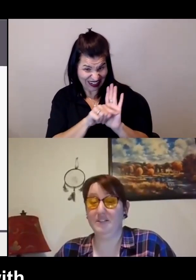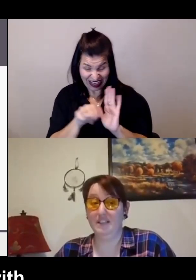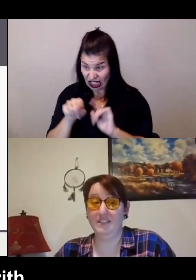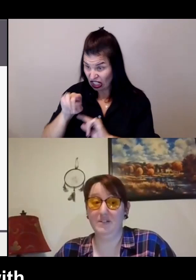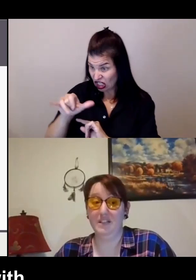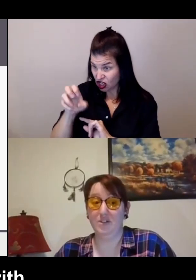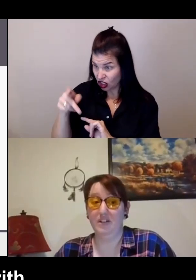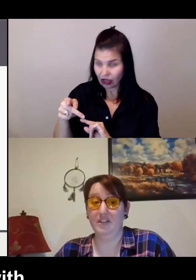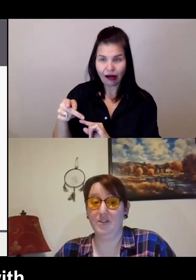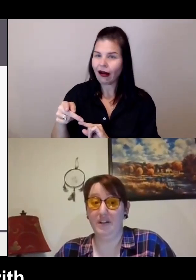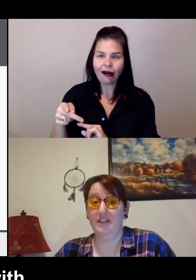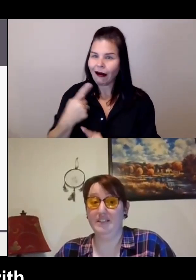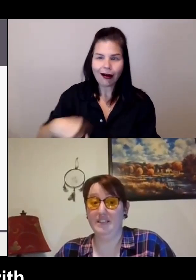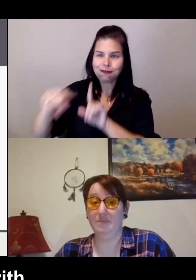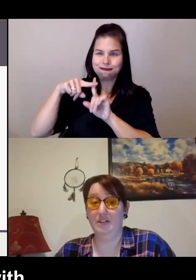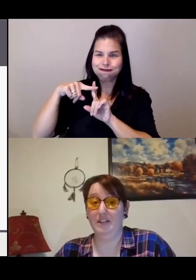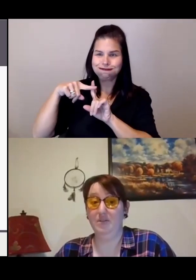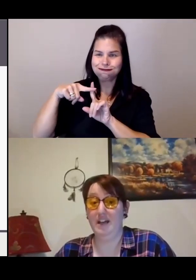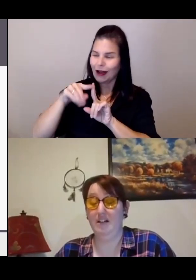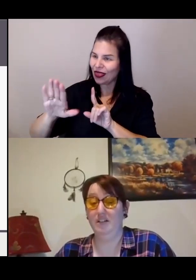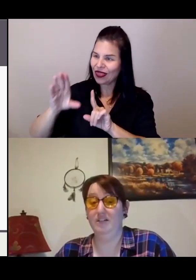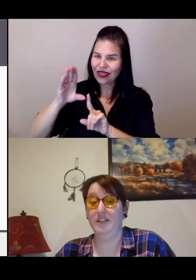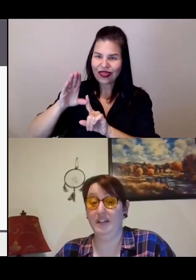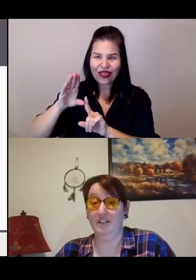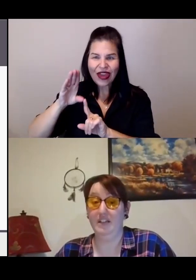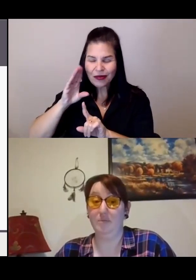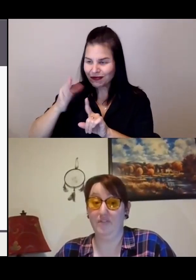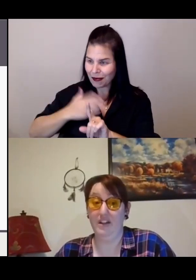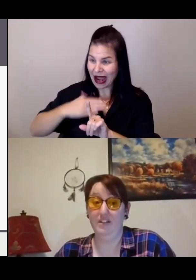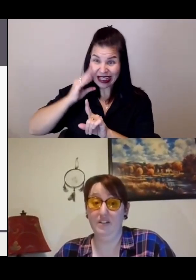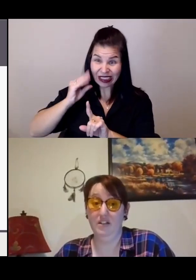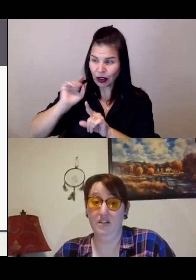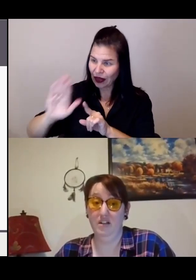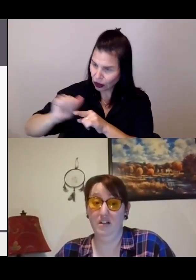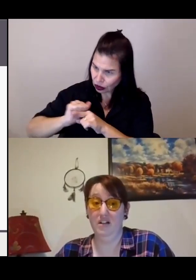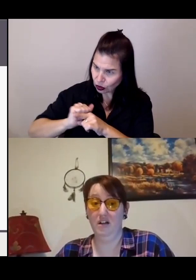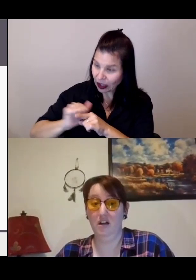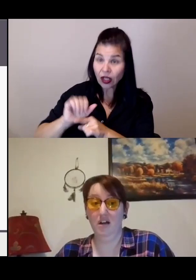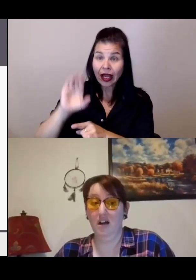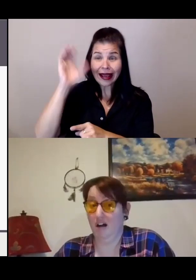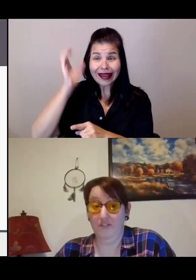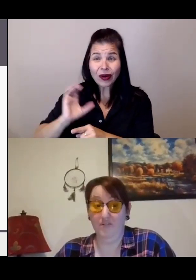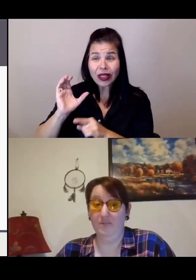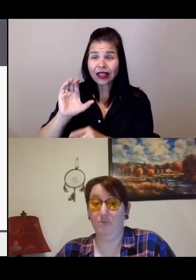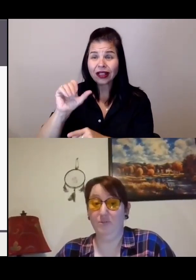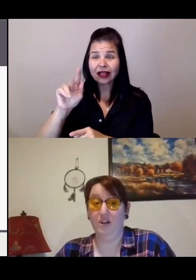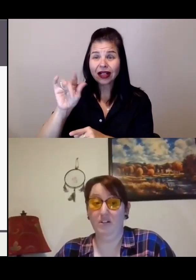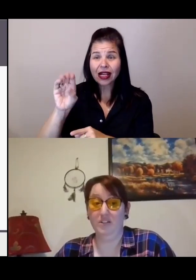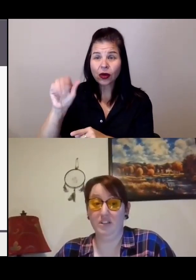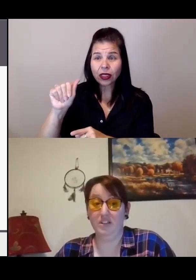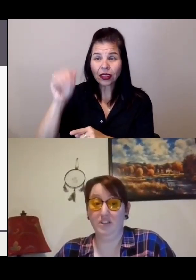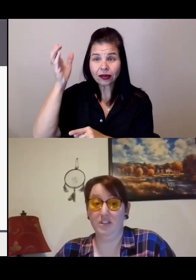with Literacy Link South Central and the training in accessibility in UDL that Carolina provided. I've even enrolled